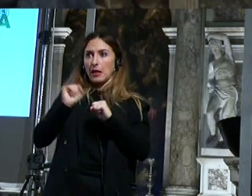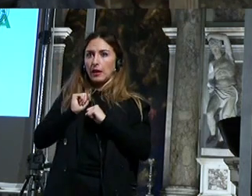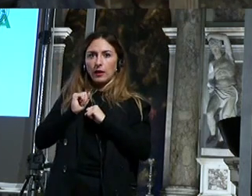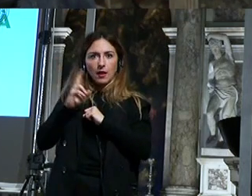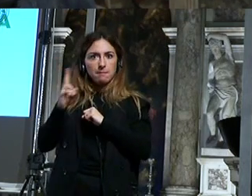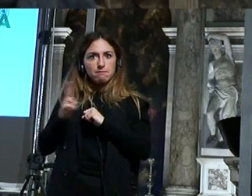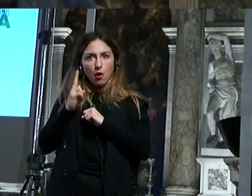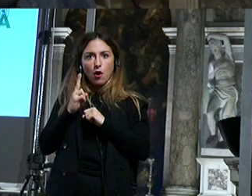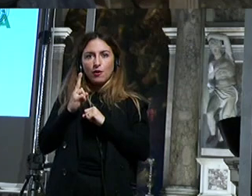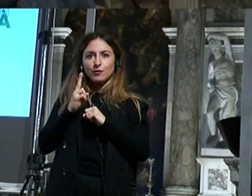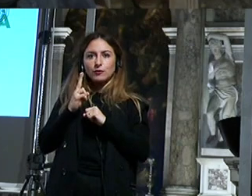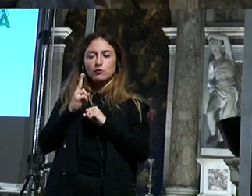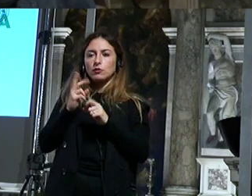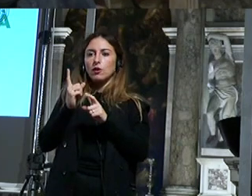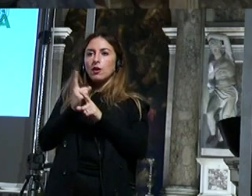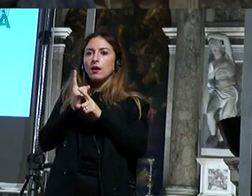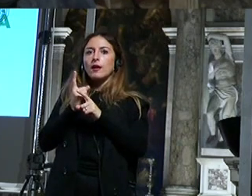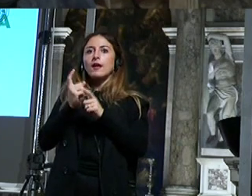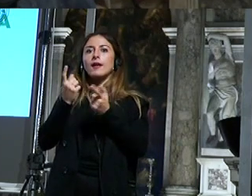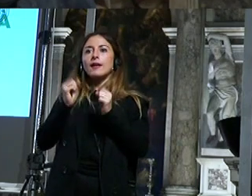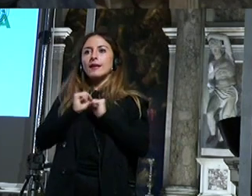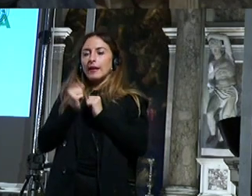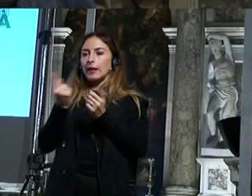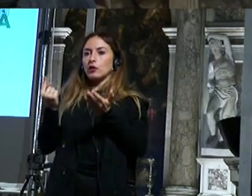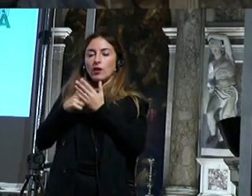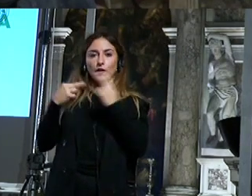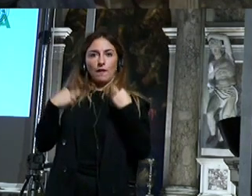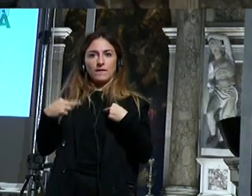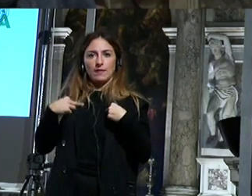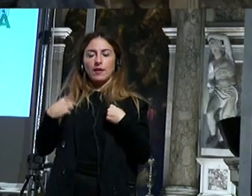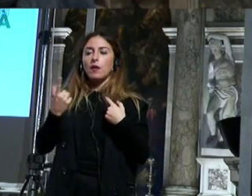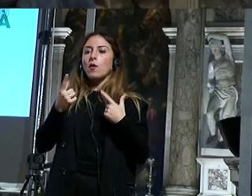And at the same moment in the same hospital, his first